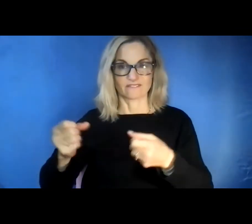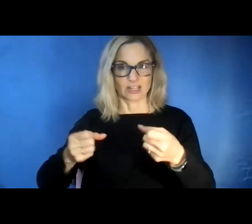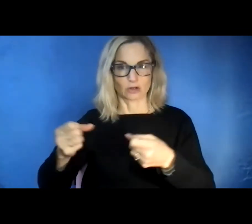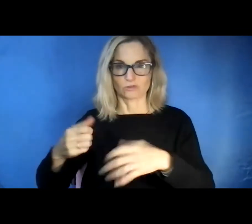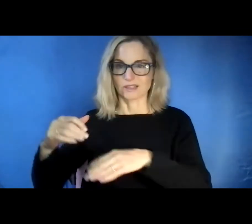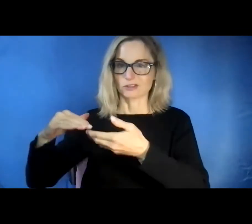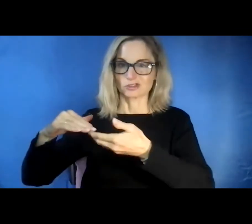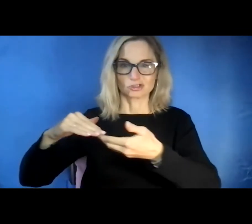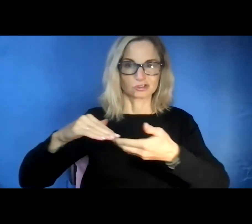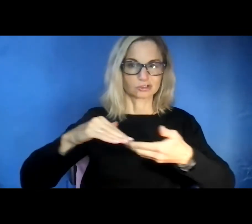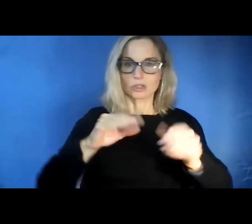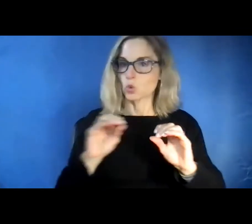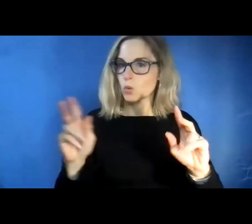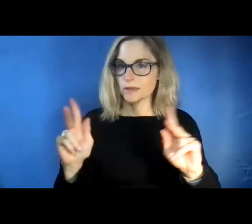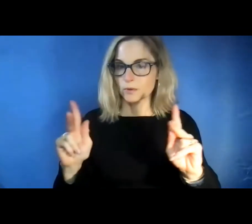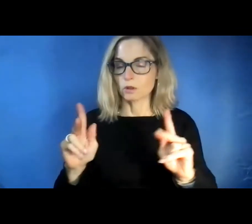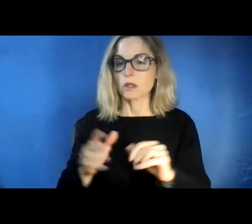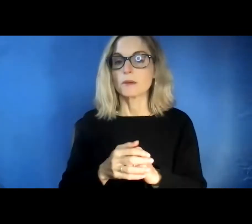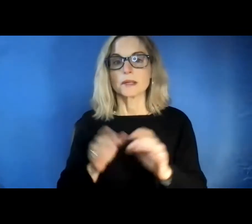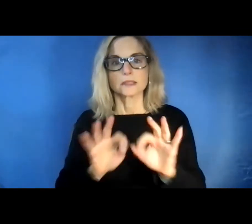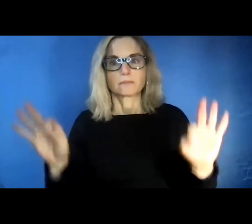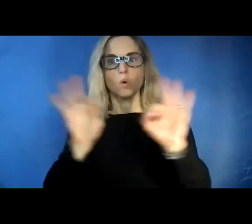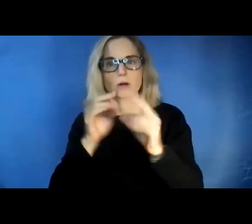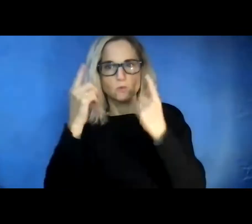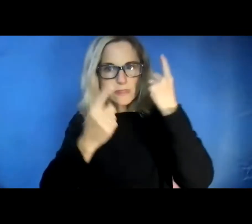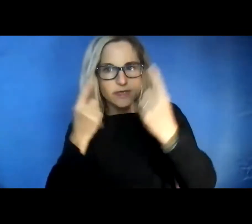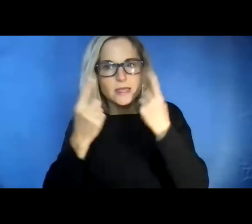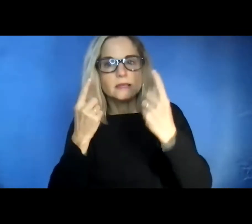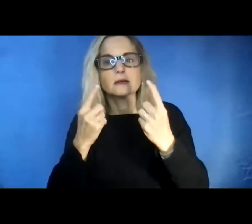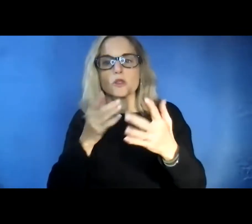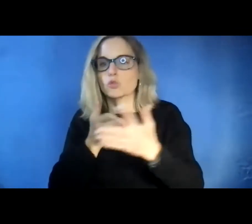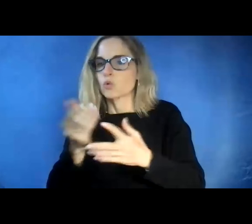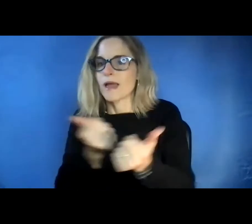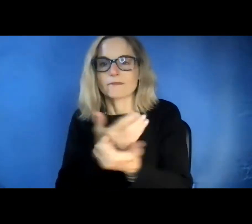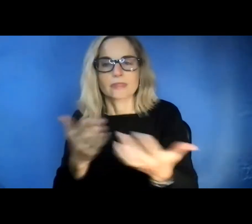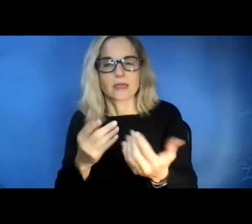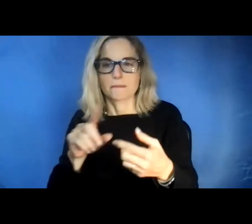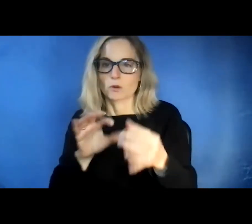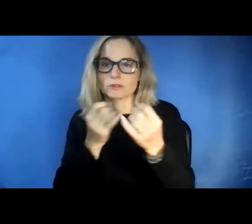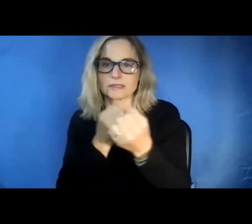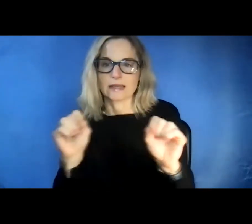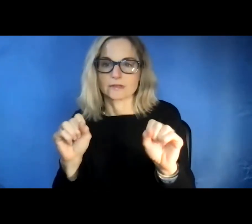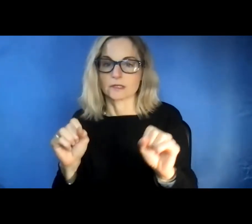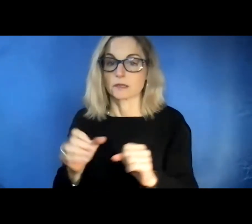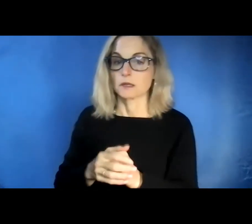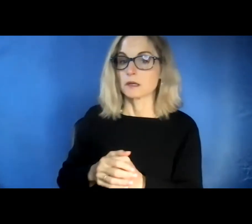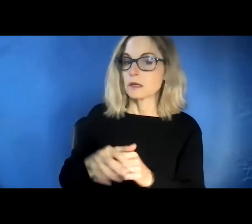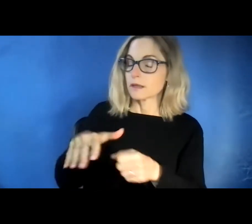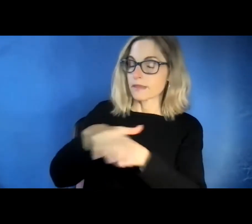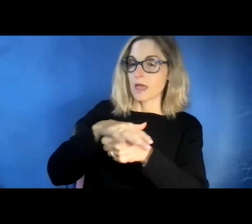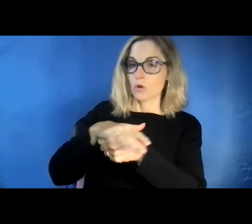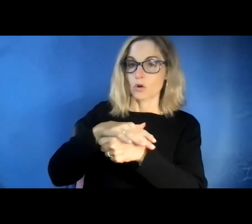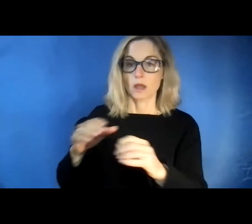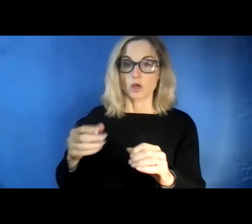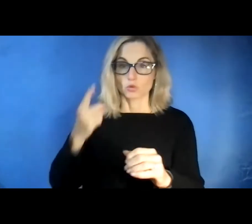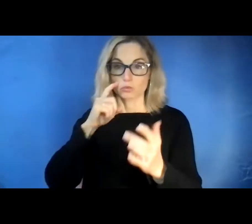scale up, it's really important to think through with safety in mind. Safety reminders are posted throughout the area. I even noticed this sign as I enter the